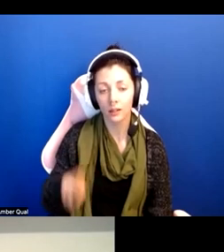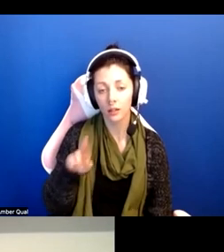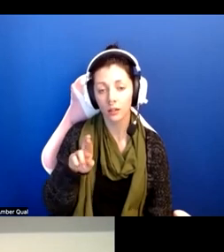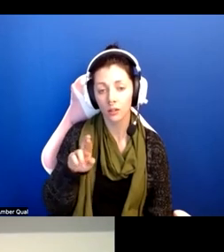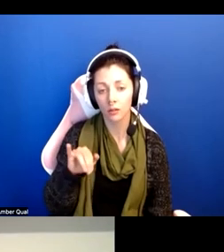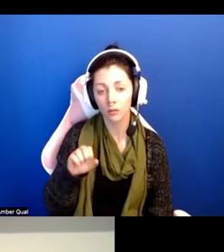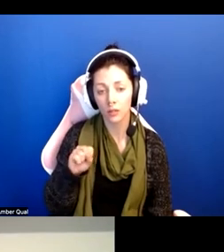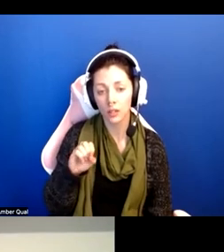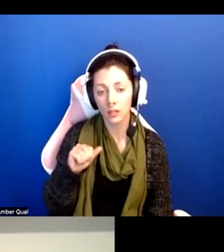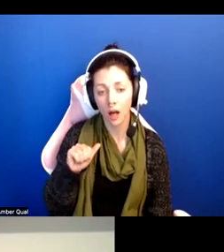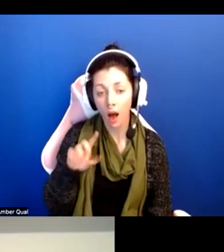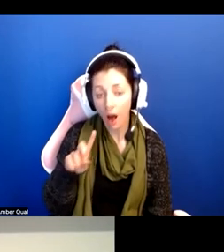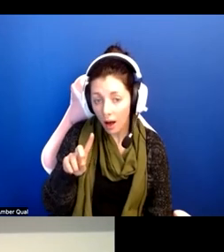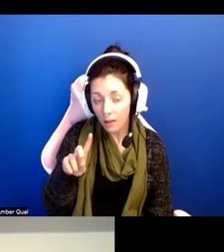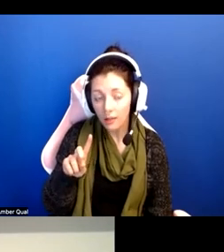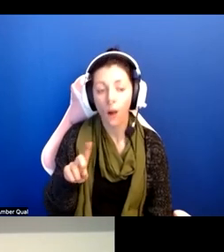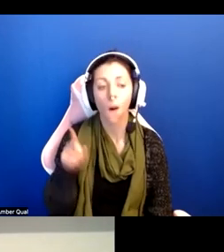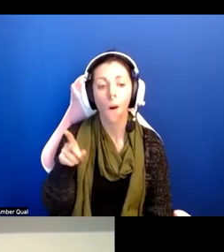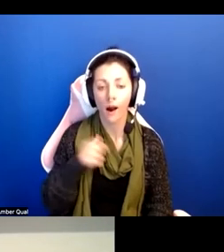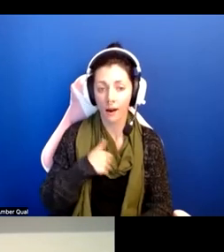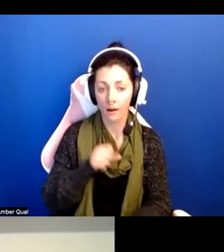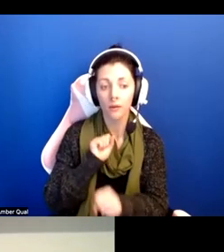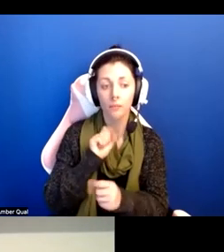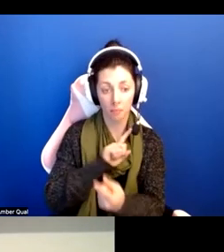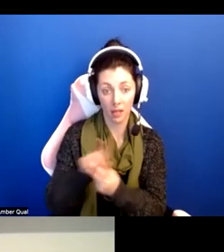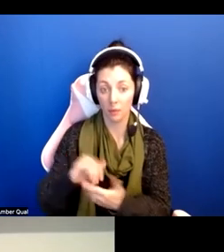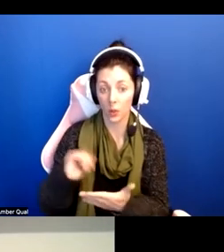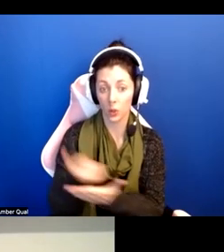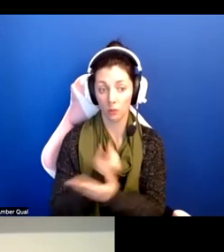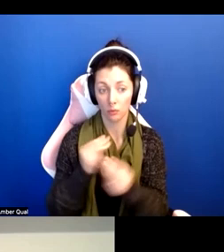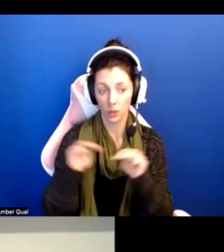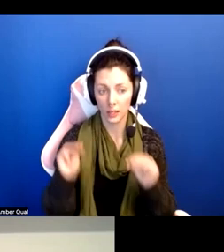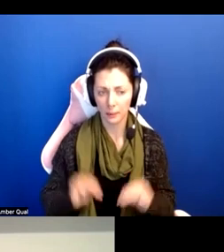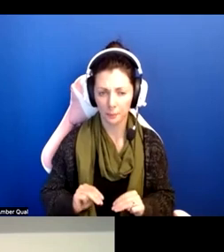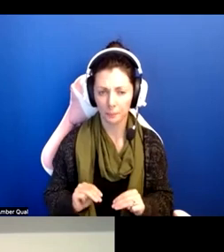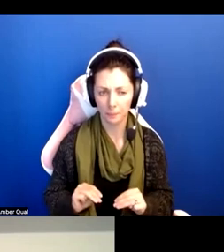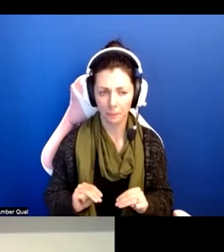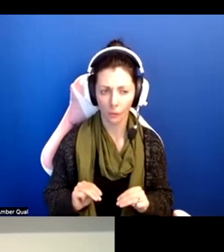met Carolyn at like the New Museum. They were really just great.